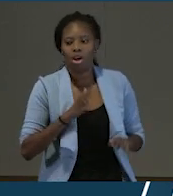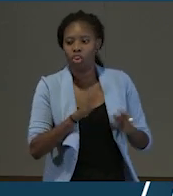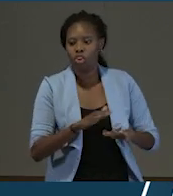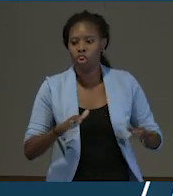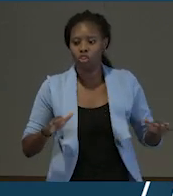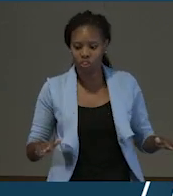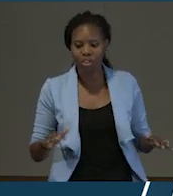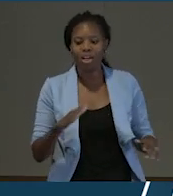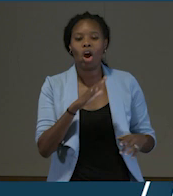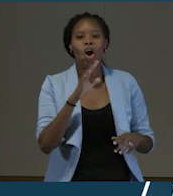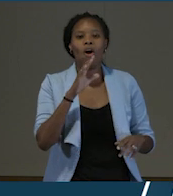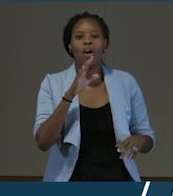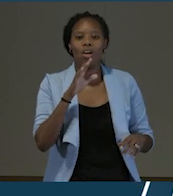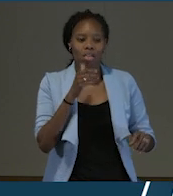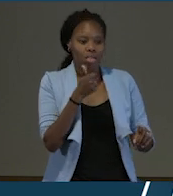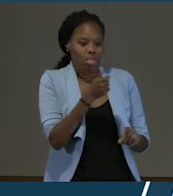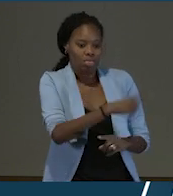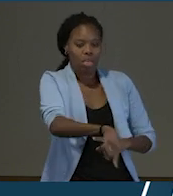they're in. And